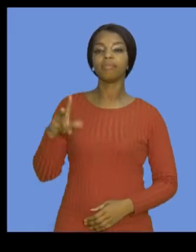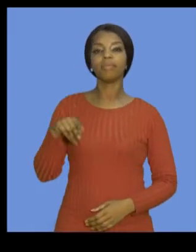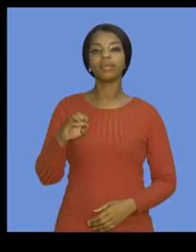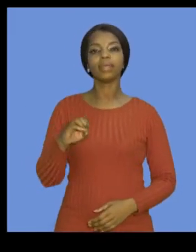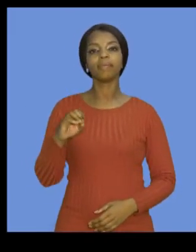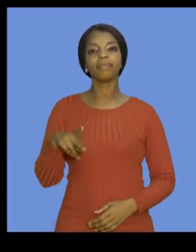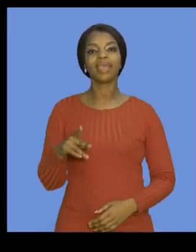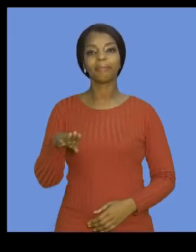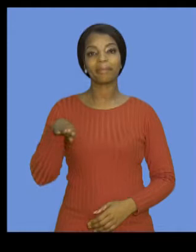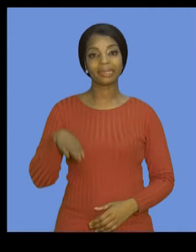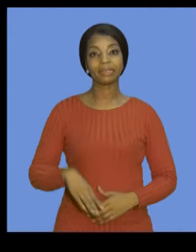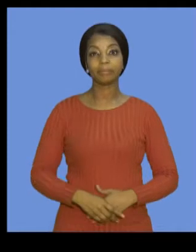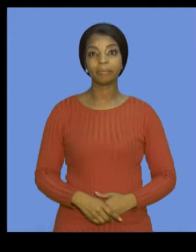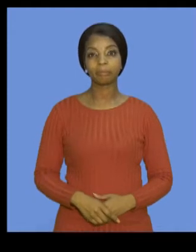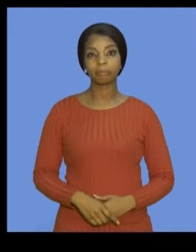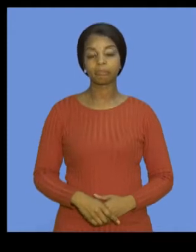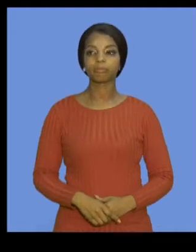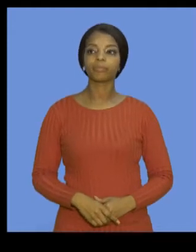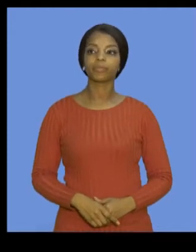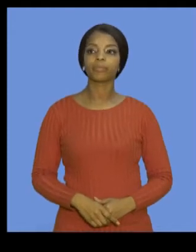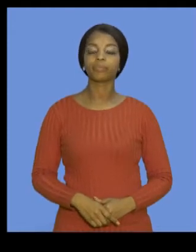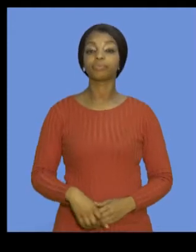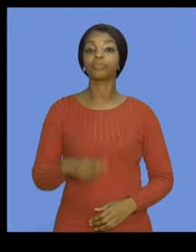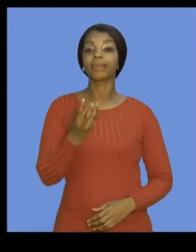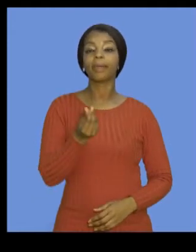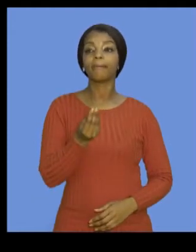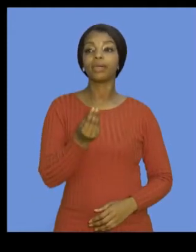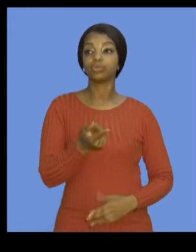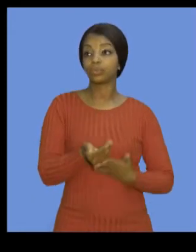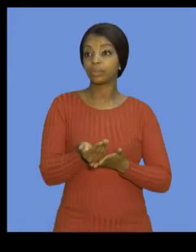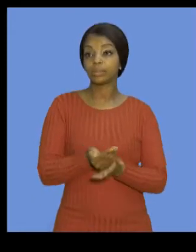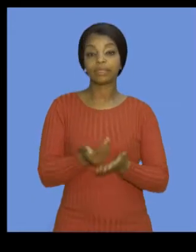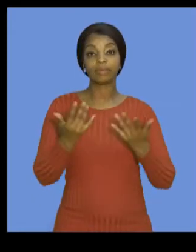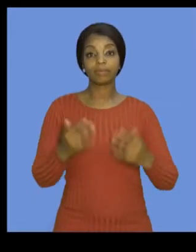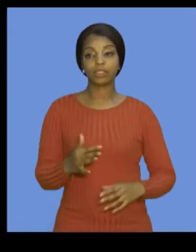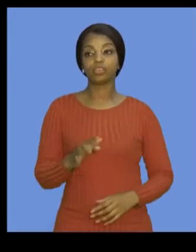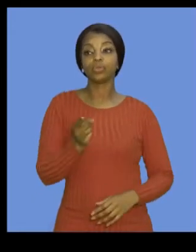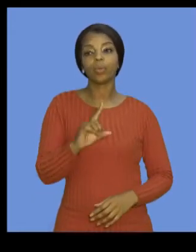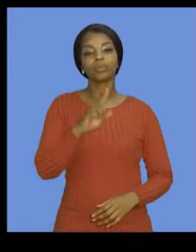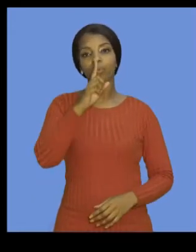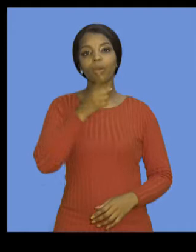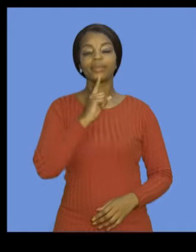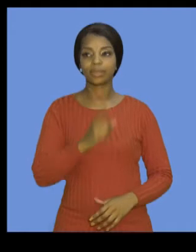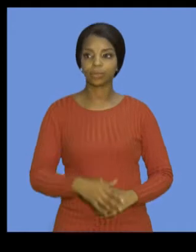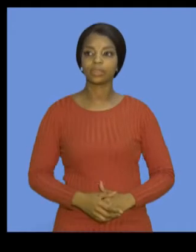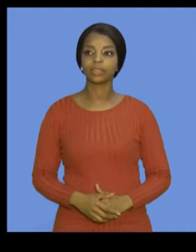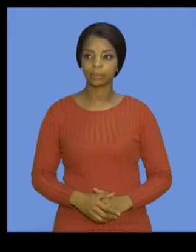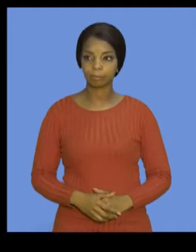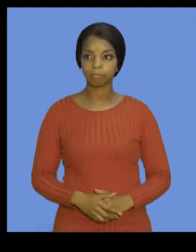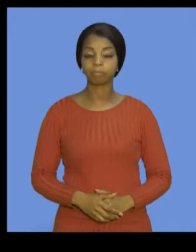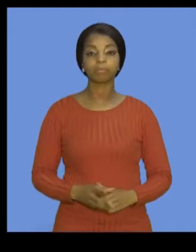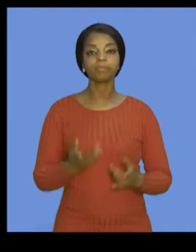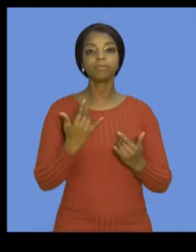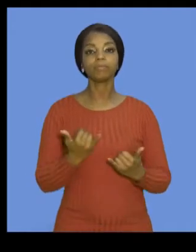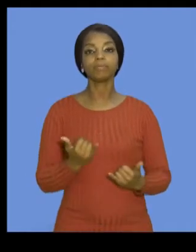Let's talk about this. The amount you saved would have been 1,000 Rand, which is what you got. This is a piggy bank, guys. It's something